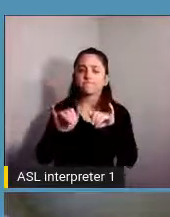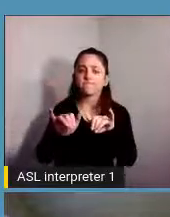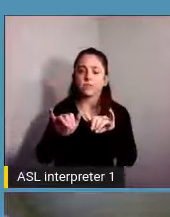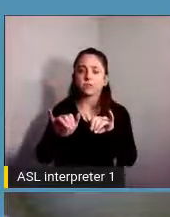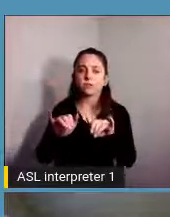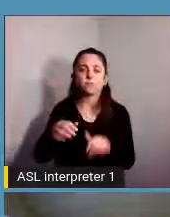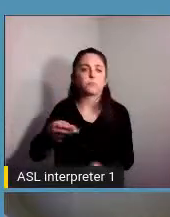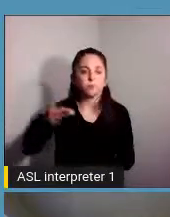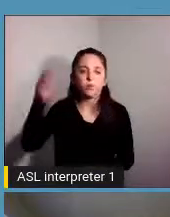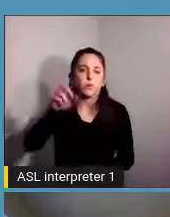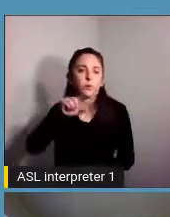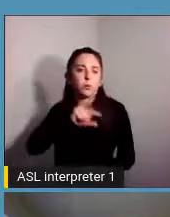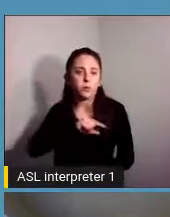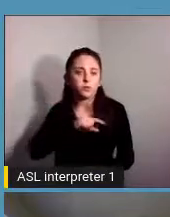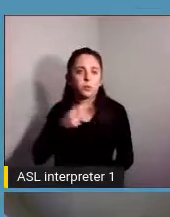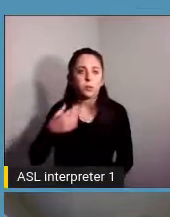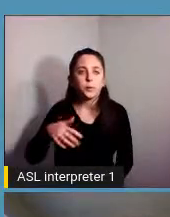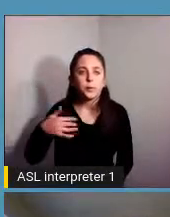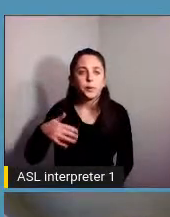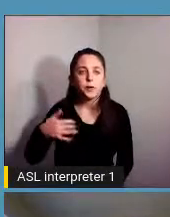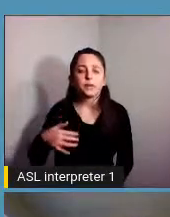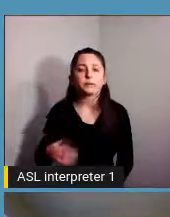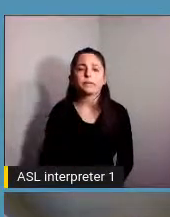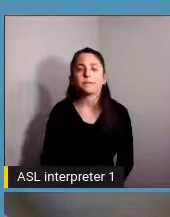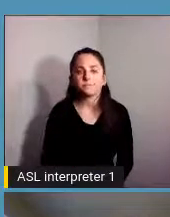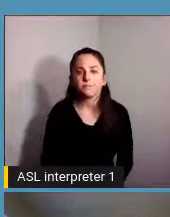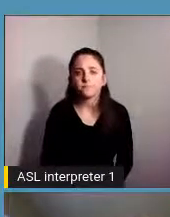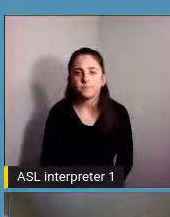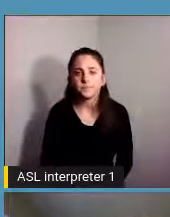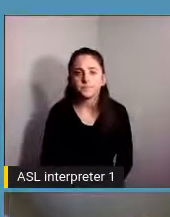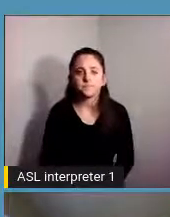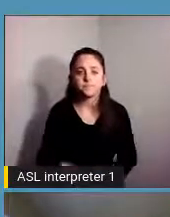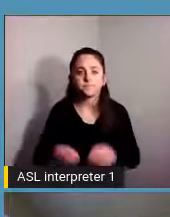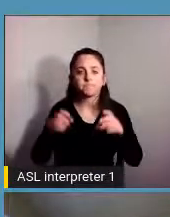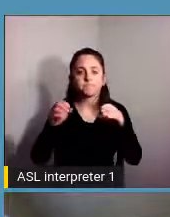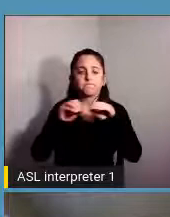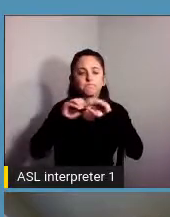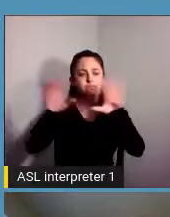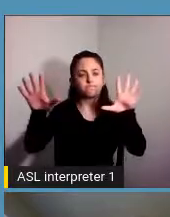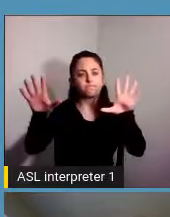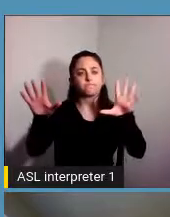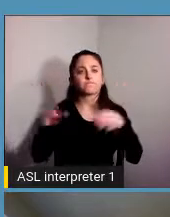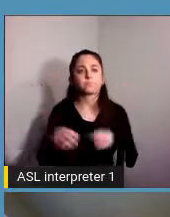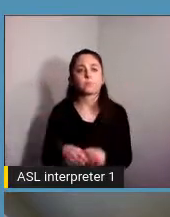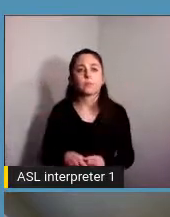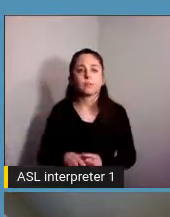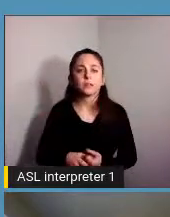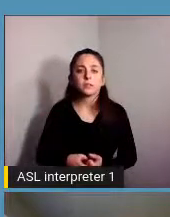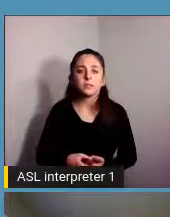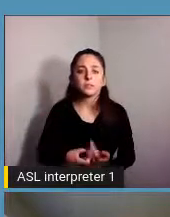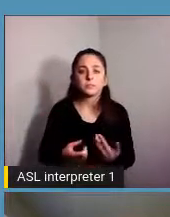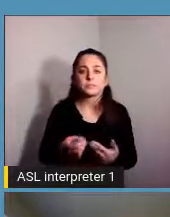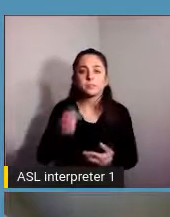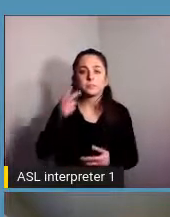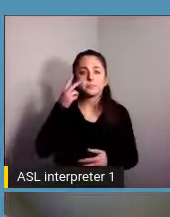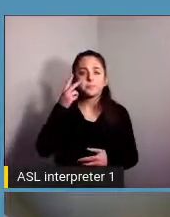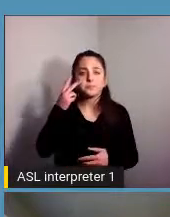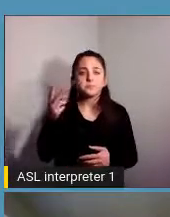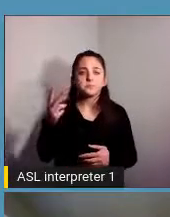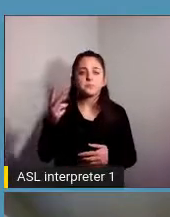resolution, as you can see. This is the underlying data, and then here it is back with the